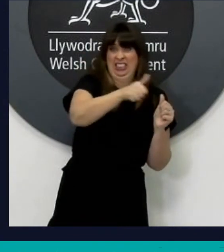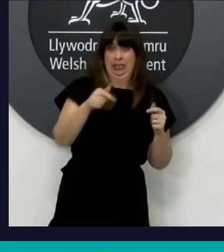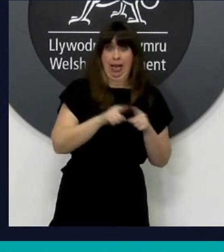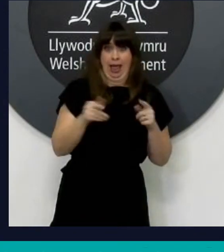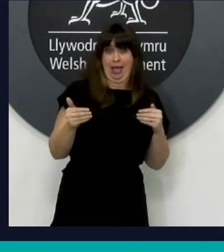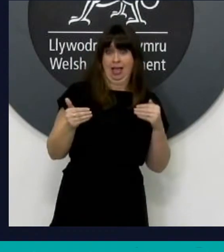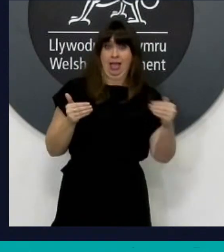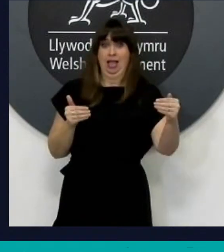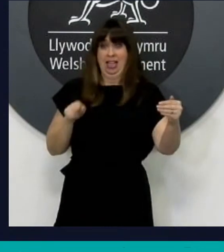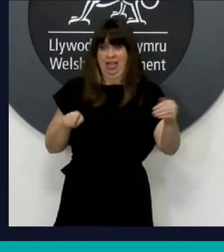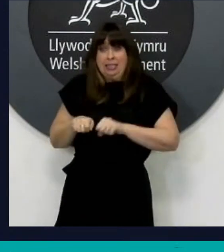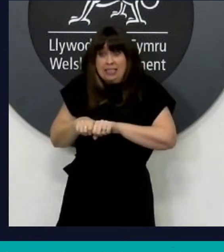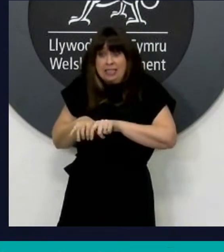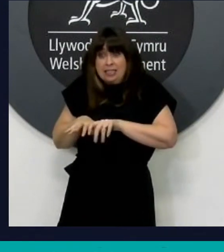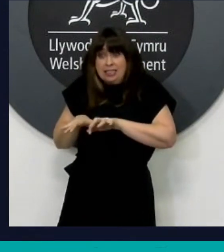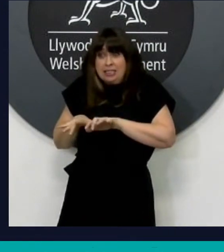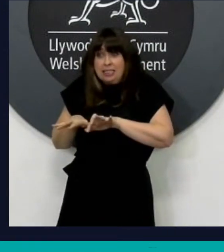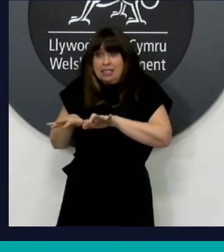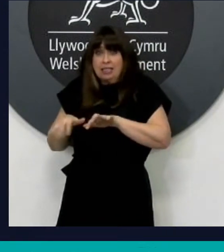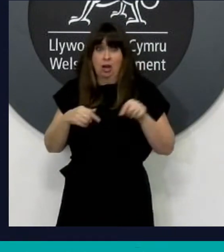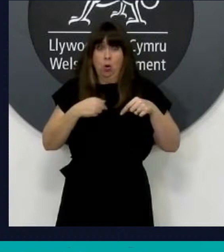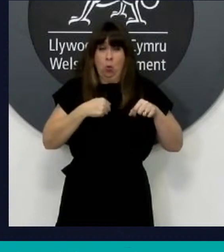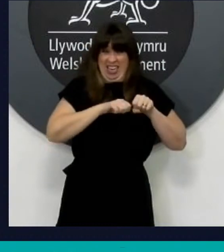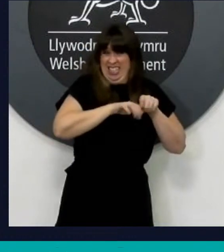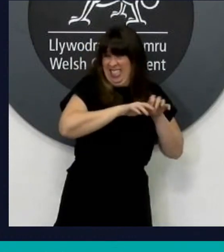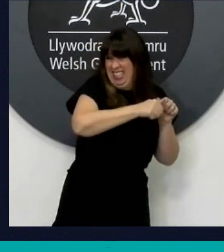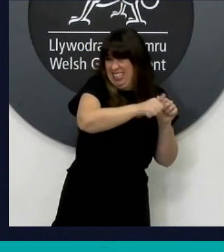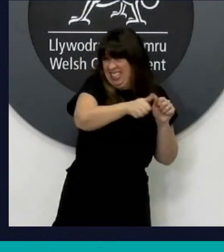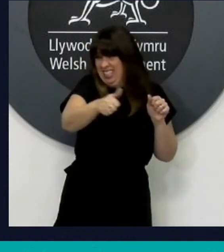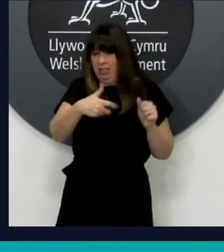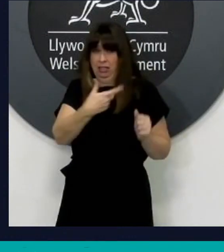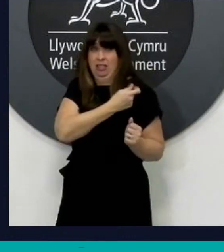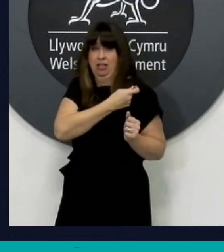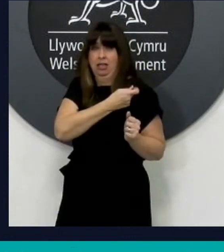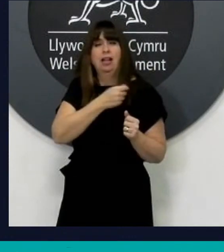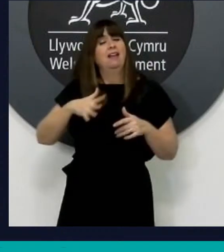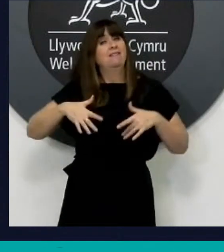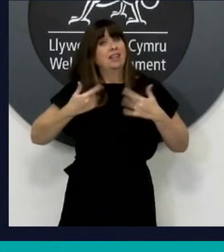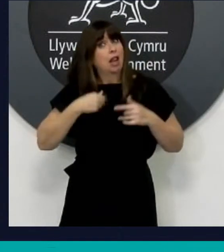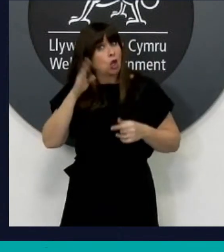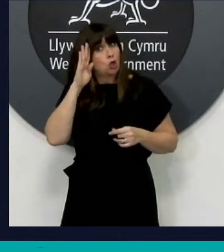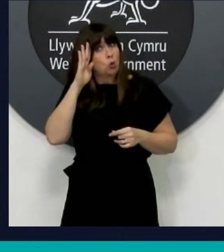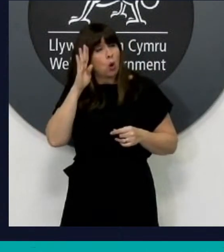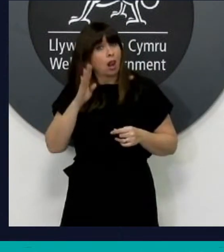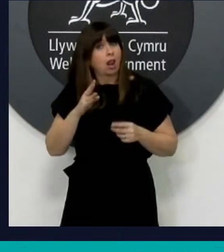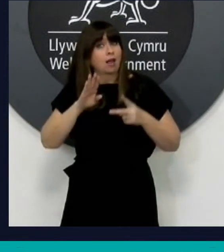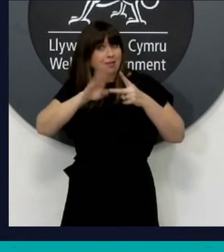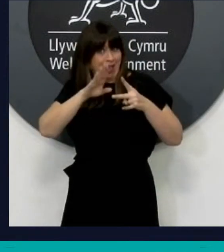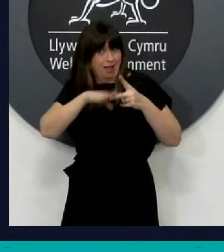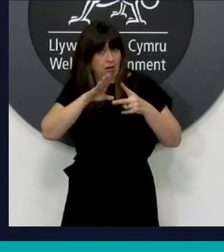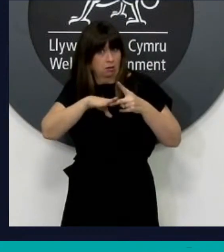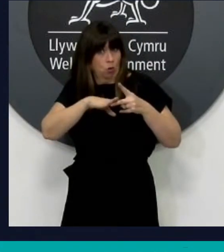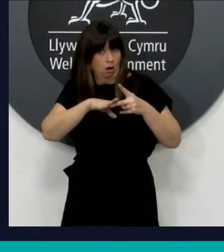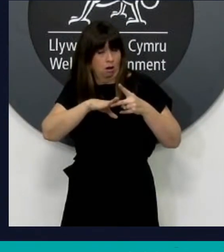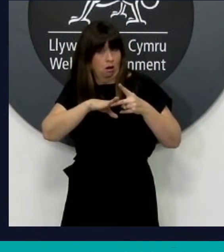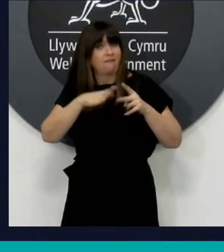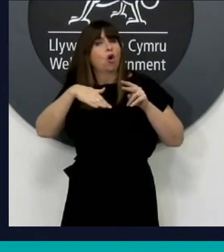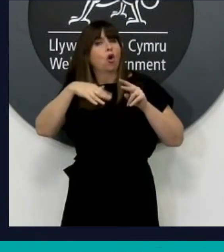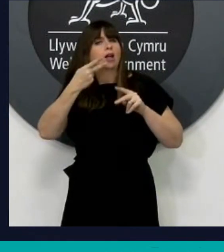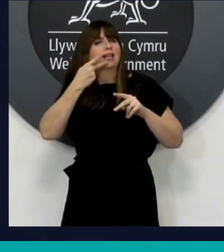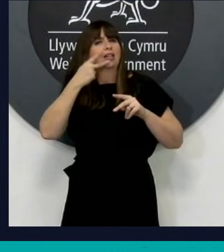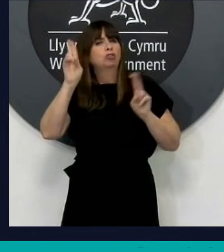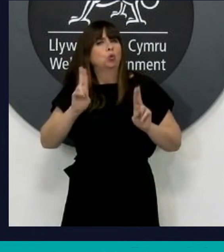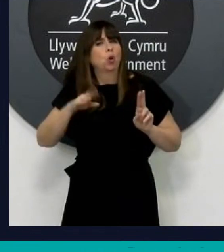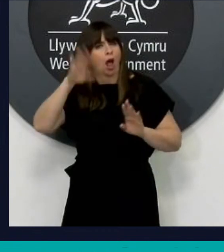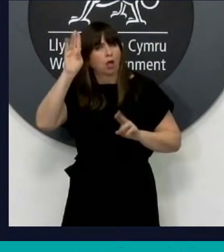request. So we're not anticipating, the school-aged children will be offered their second vaccine for secondary school